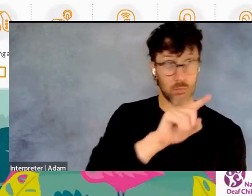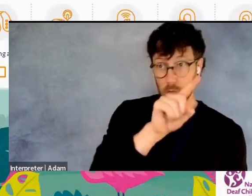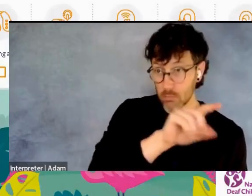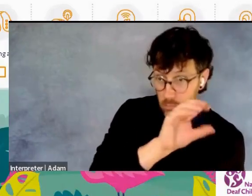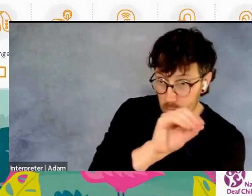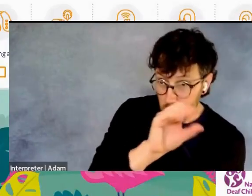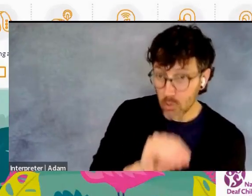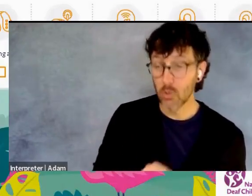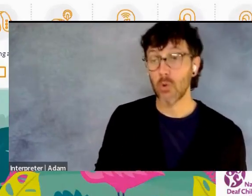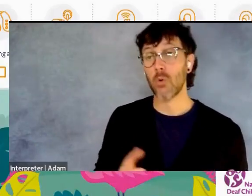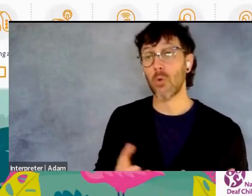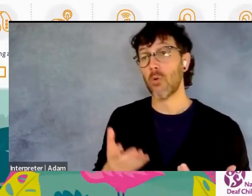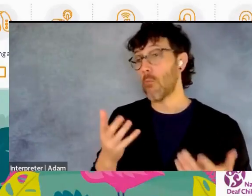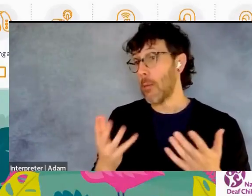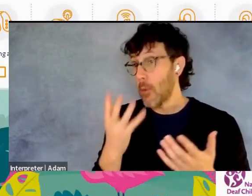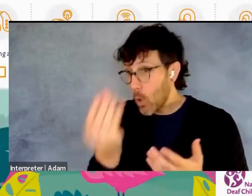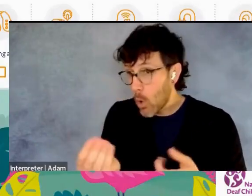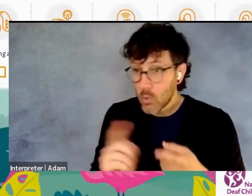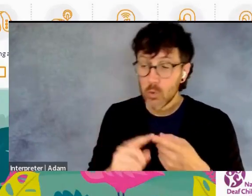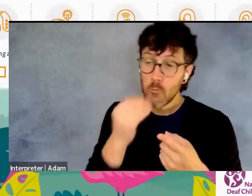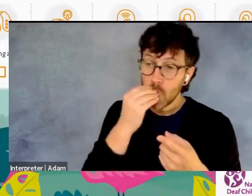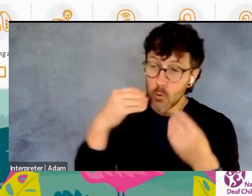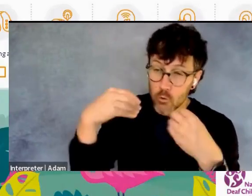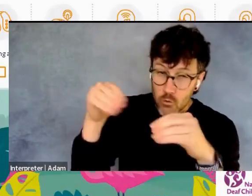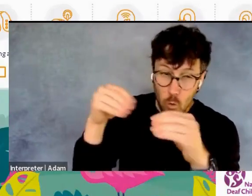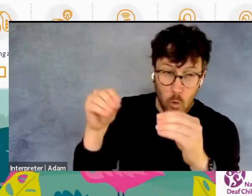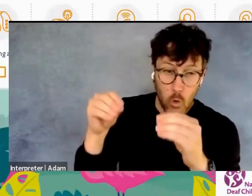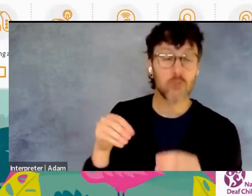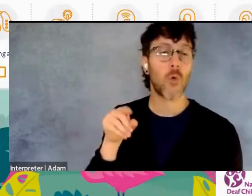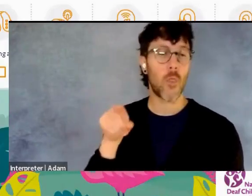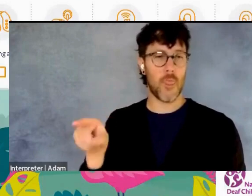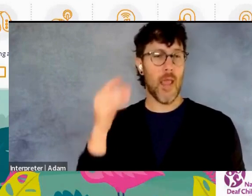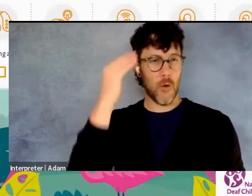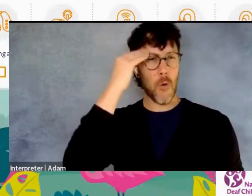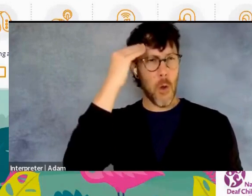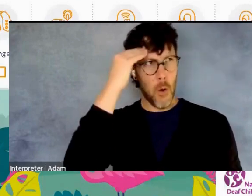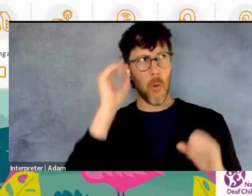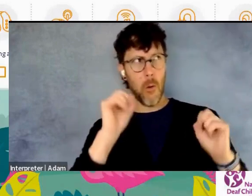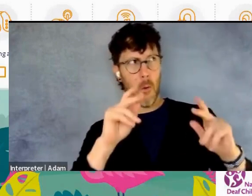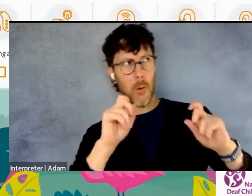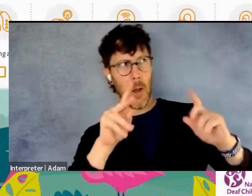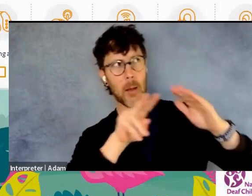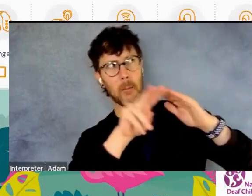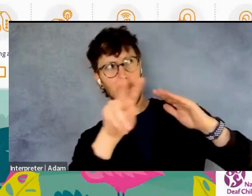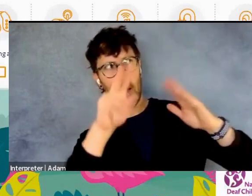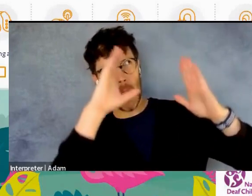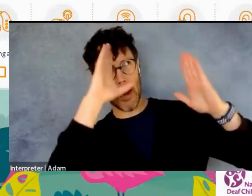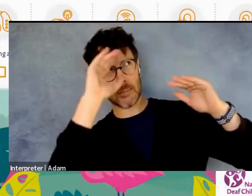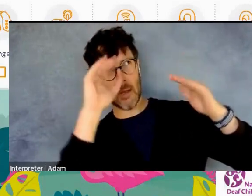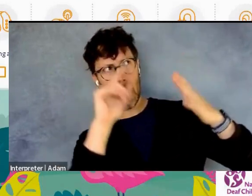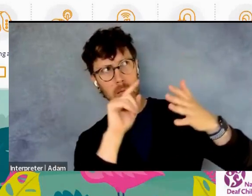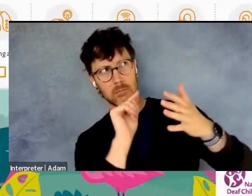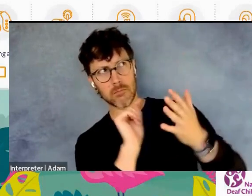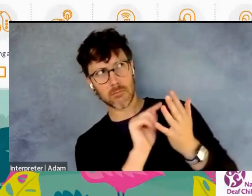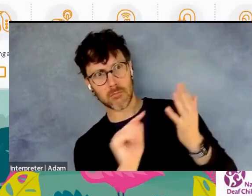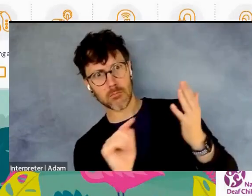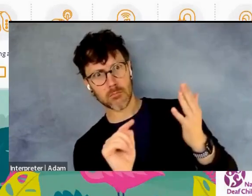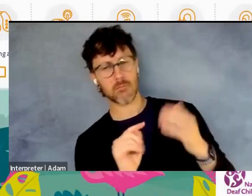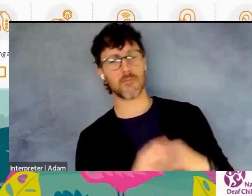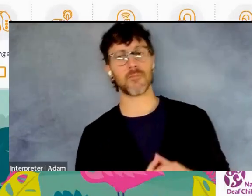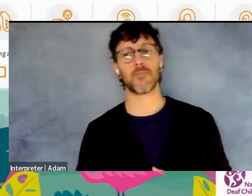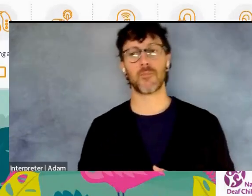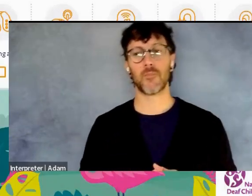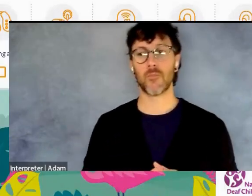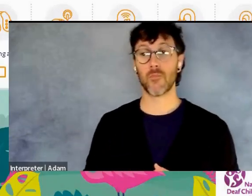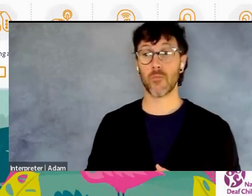to the grocery store. And so making sure they know what to expect, and to expect that that outing is going to occur. Then you can also have